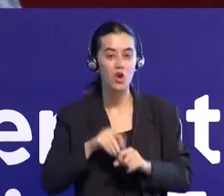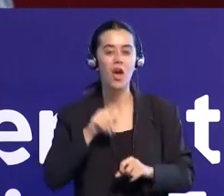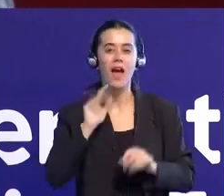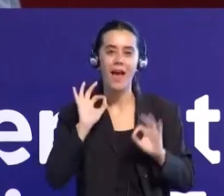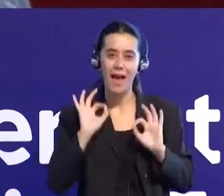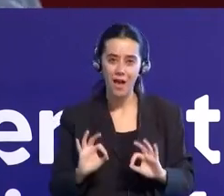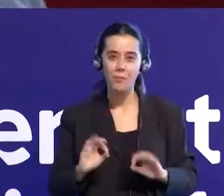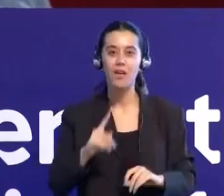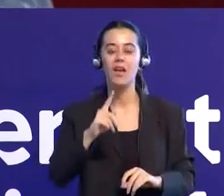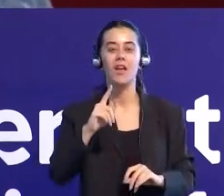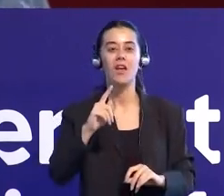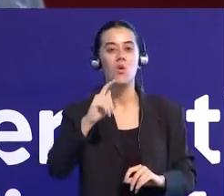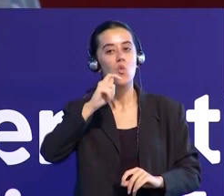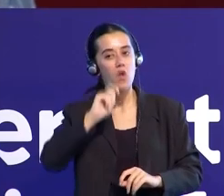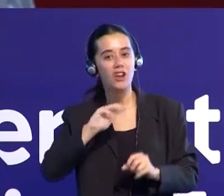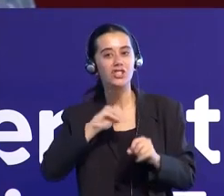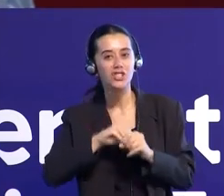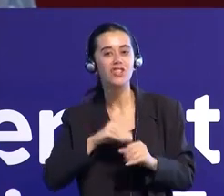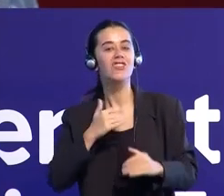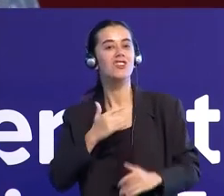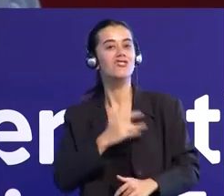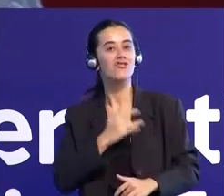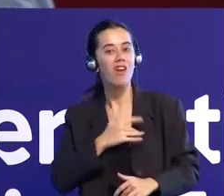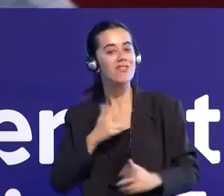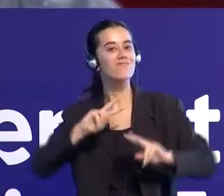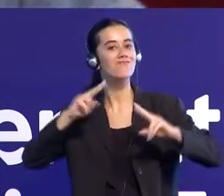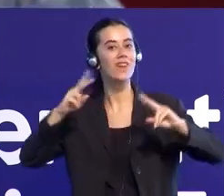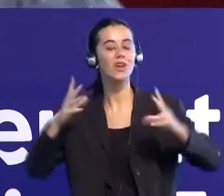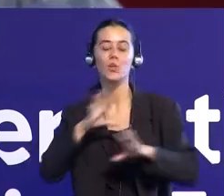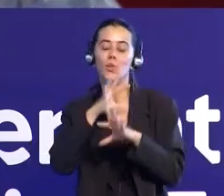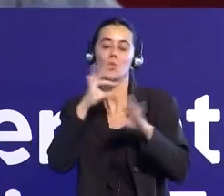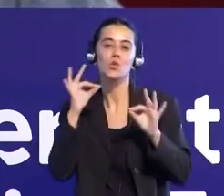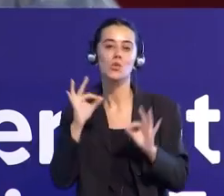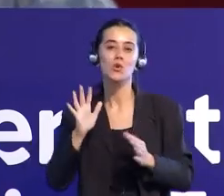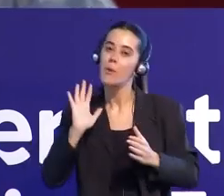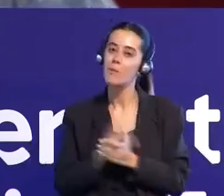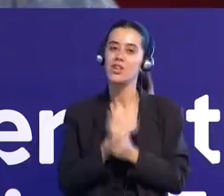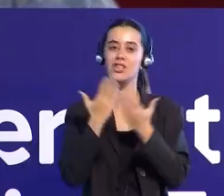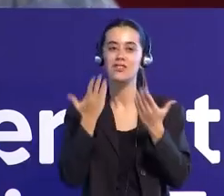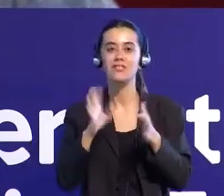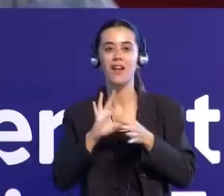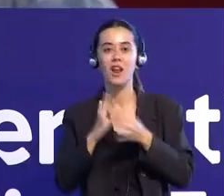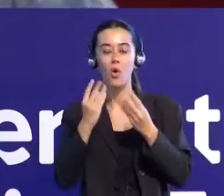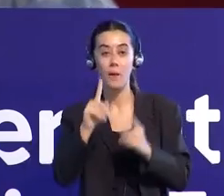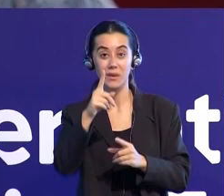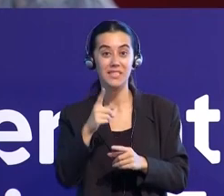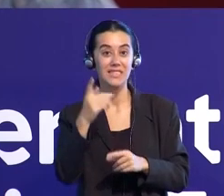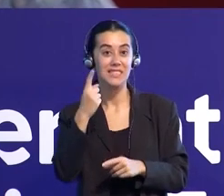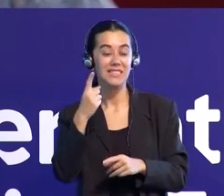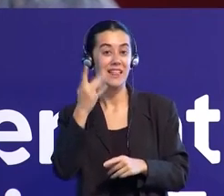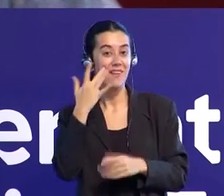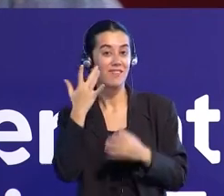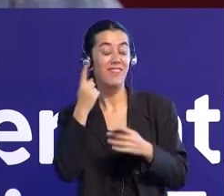vibrant, colorful, peaceful, and European country to live in. However, the war changed